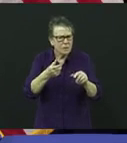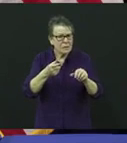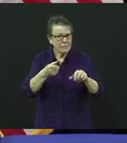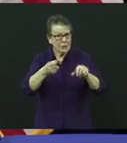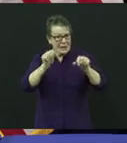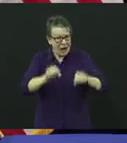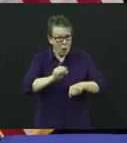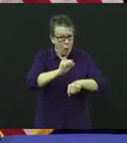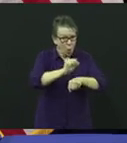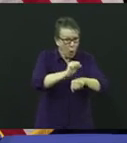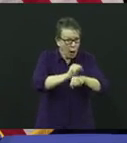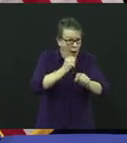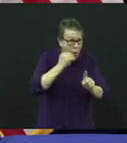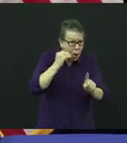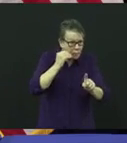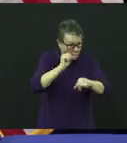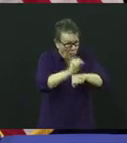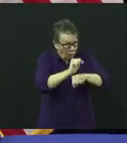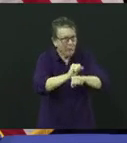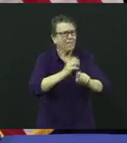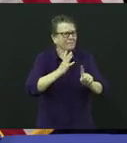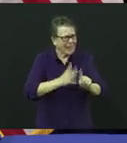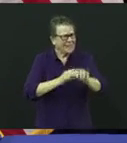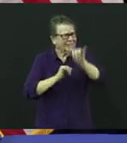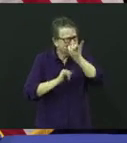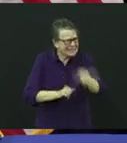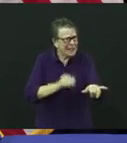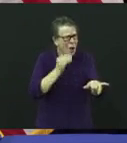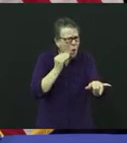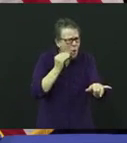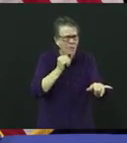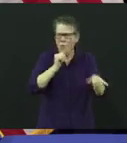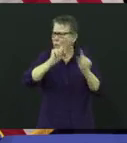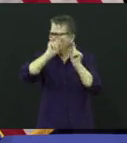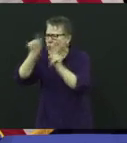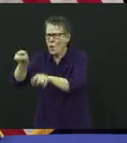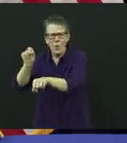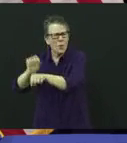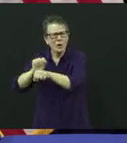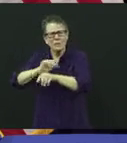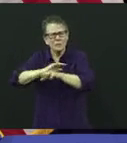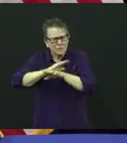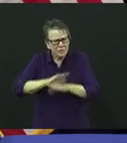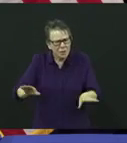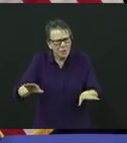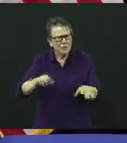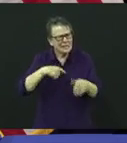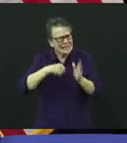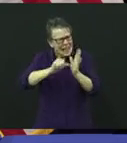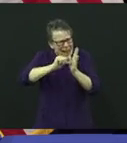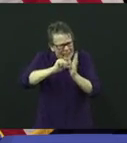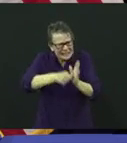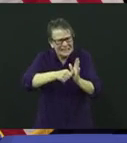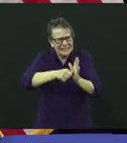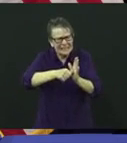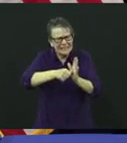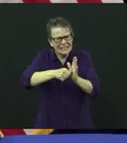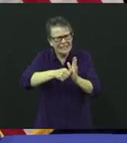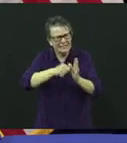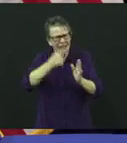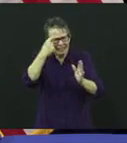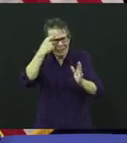We must have 100% compliance. This is about public health, and it's about people's lives, your employees'